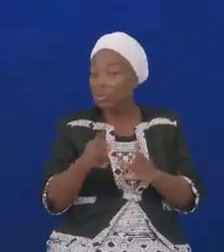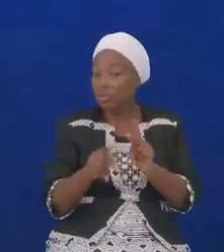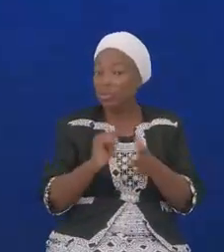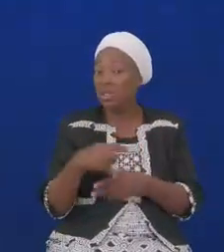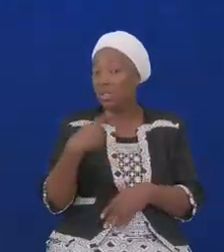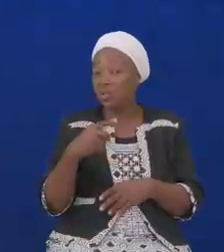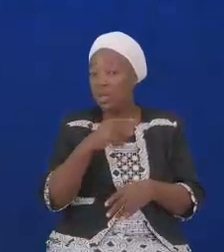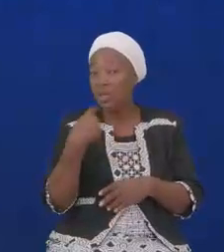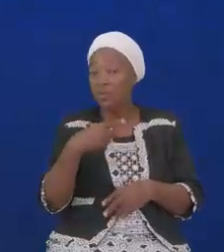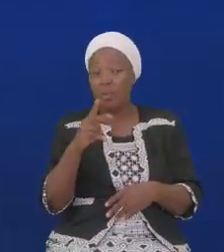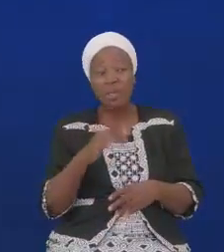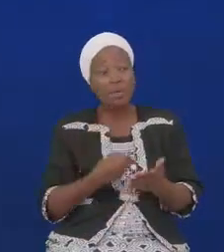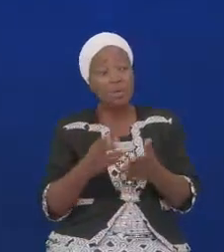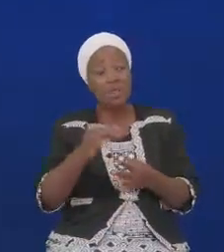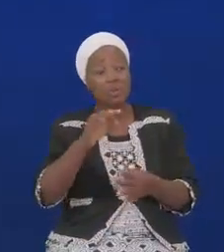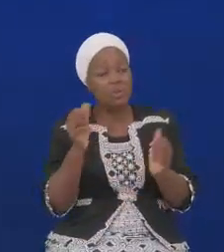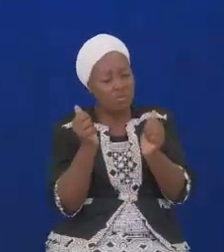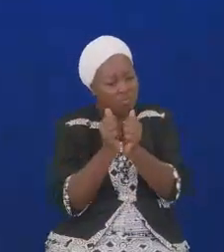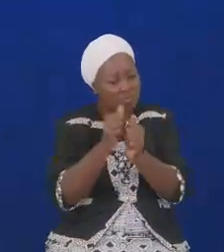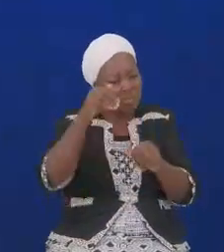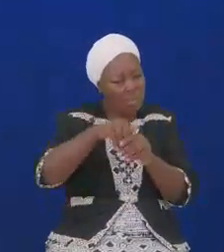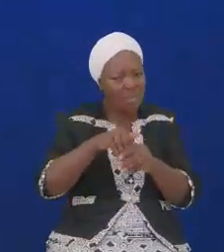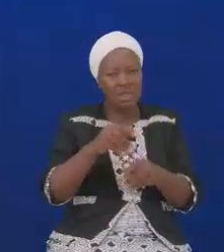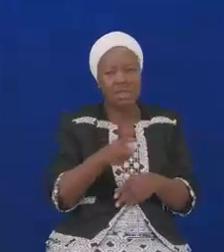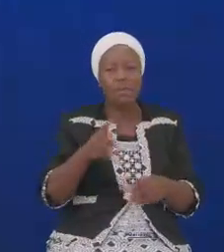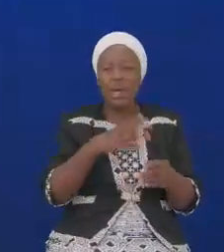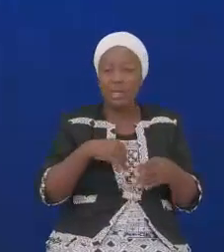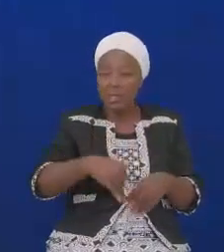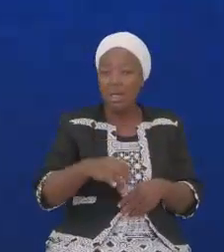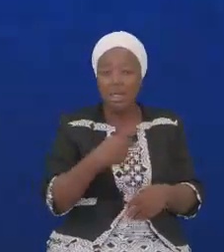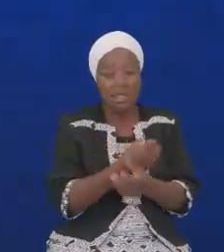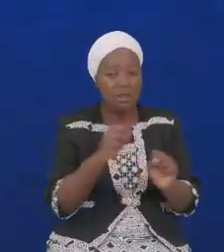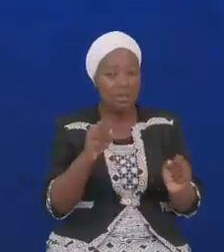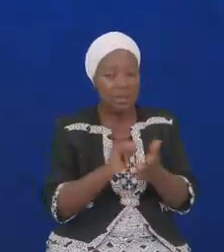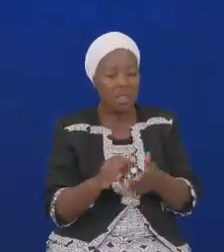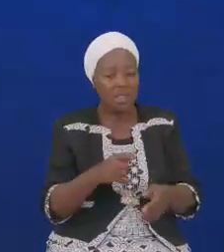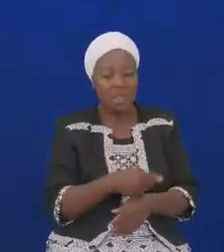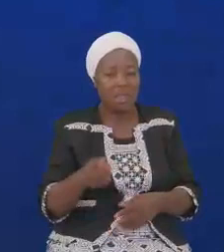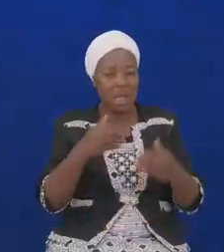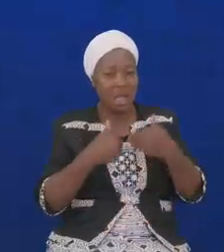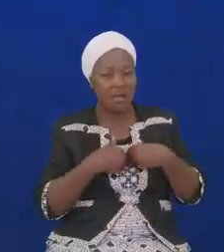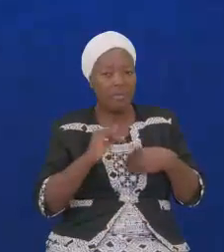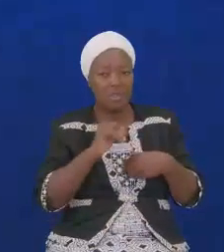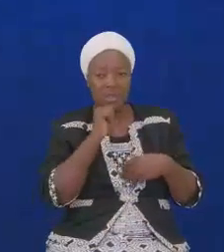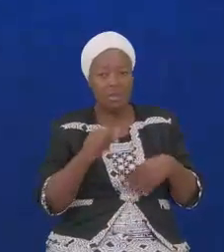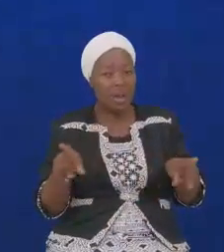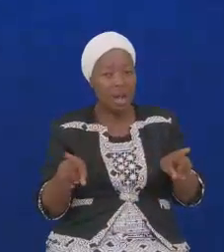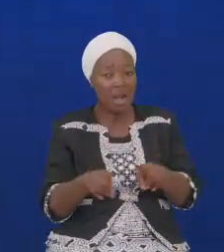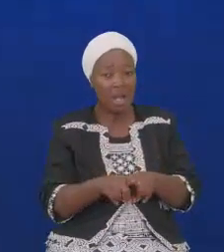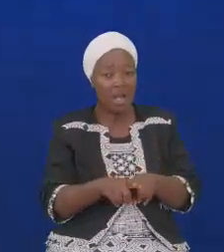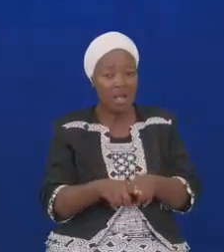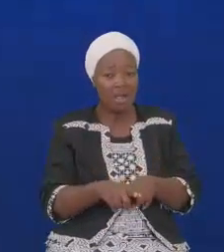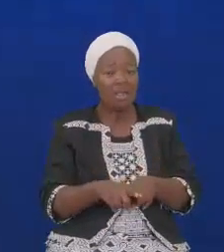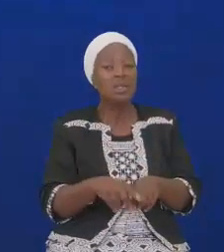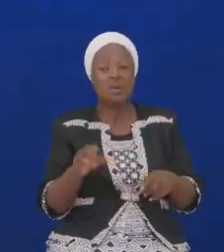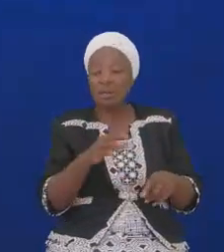they spoke by the Holy Ghost within them, and yet the salvation they had is not like, not as